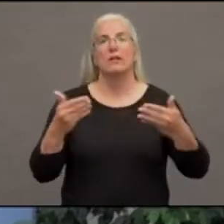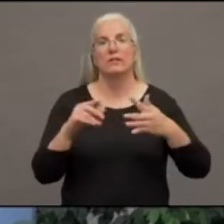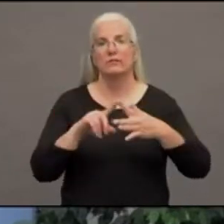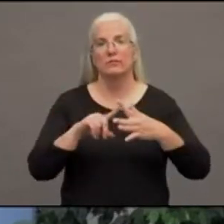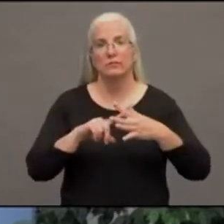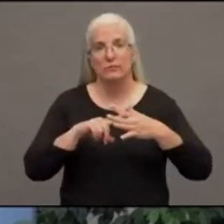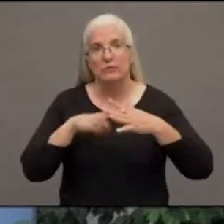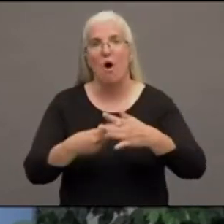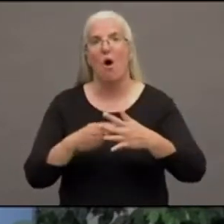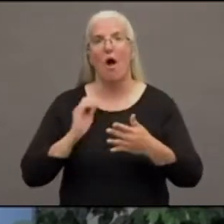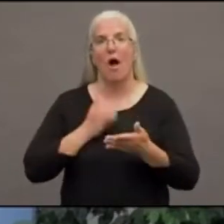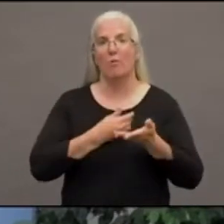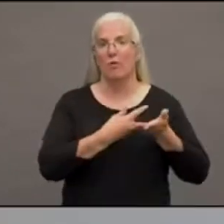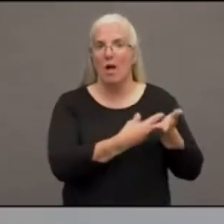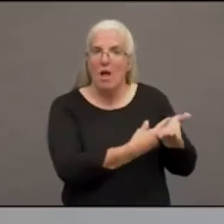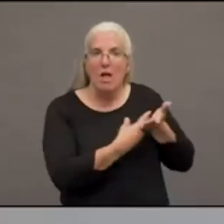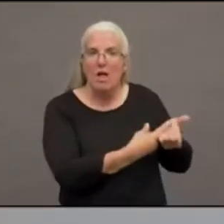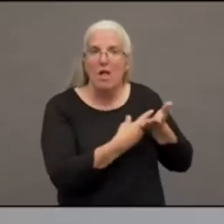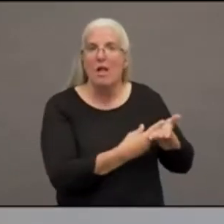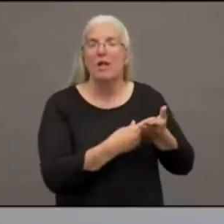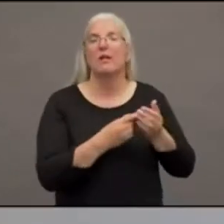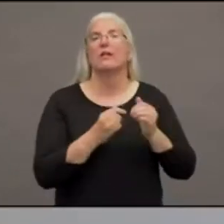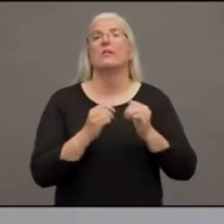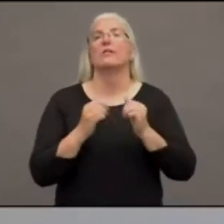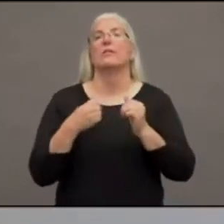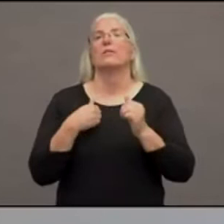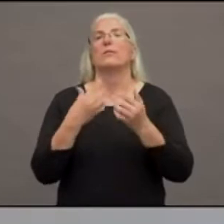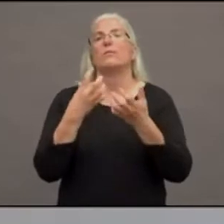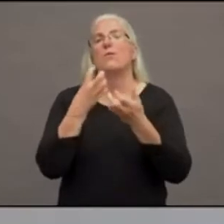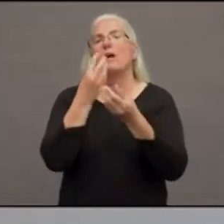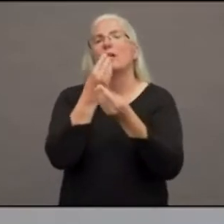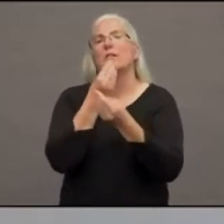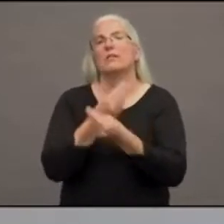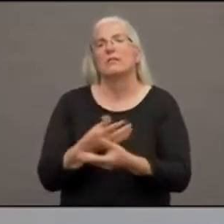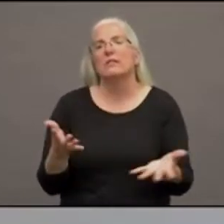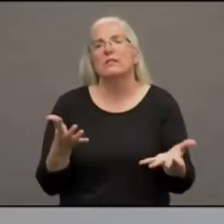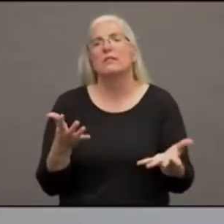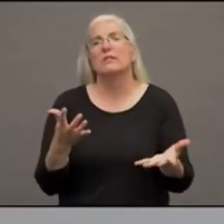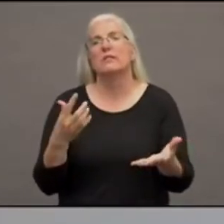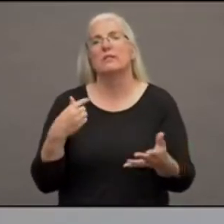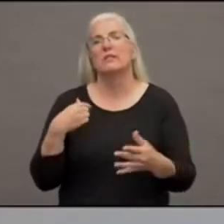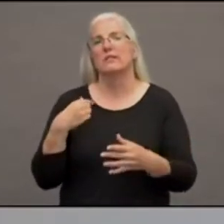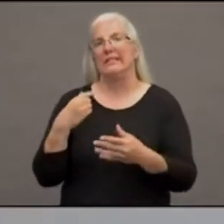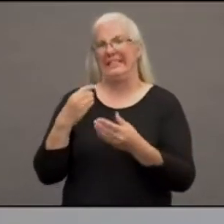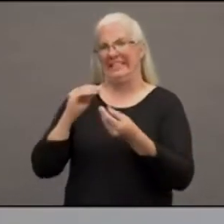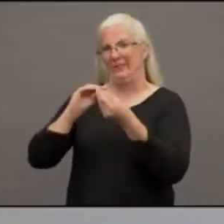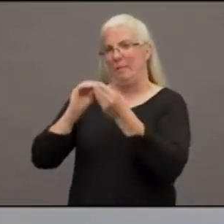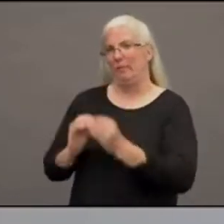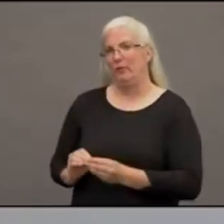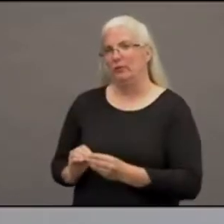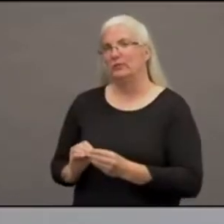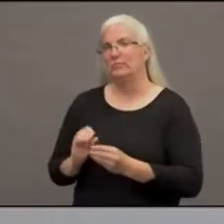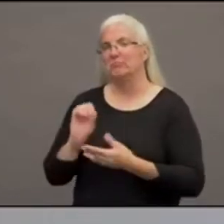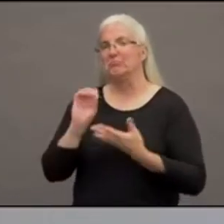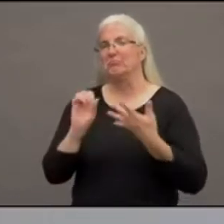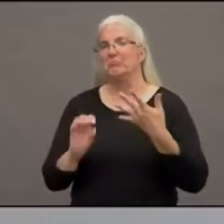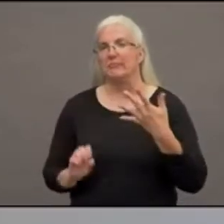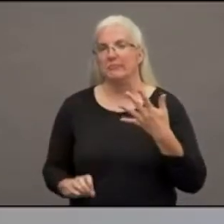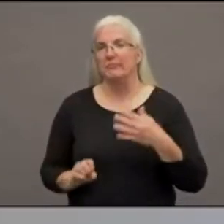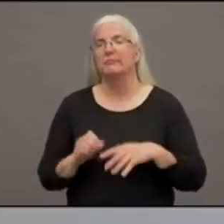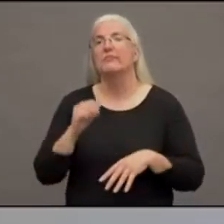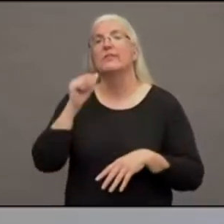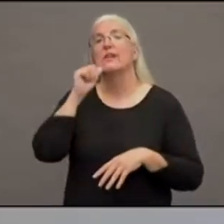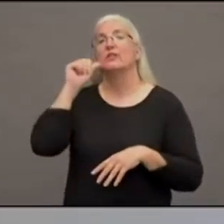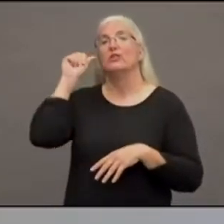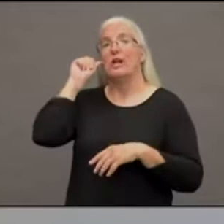with James Williams today, I do want to note the latest case count for us. As of yesterday